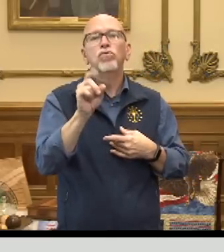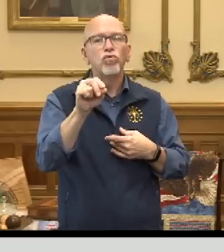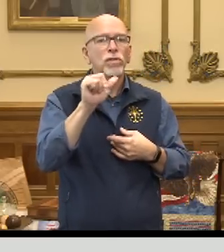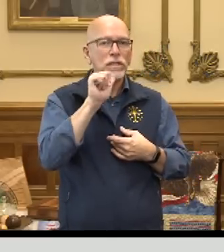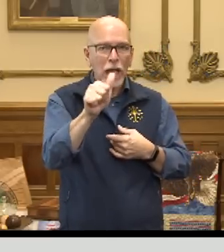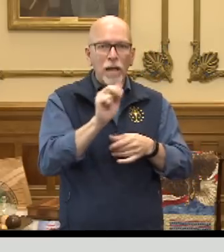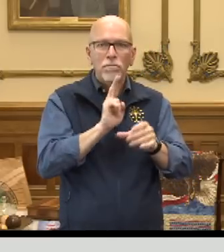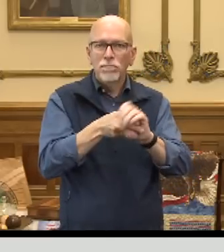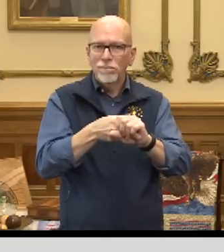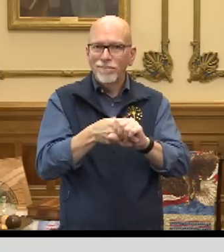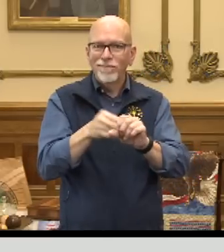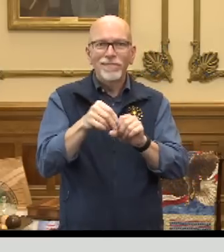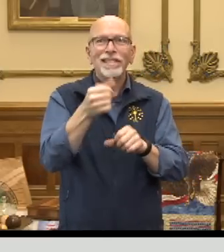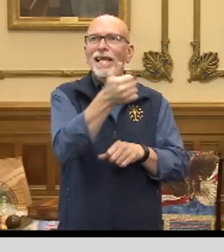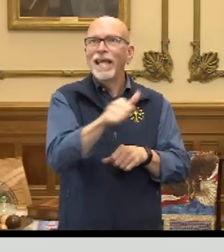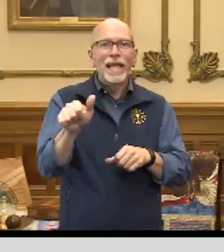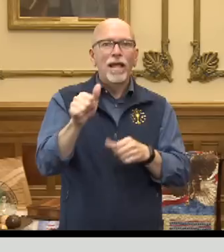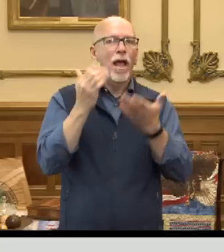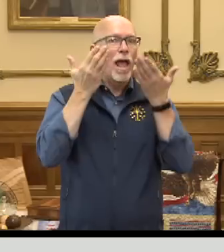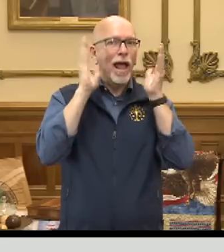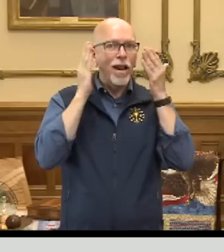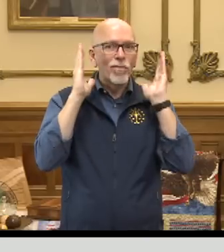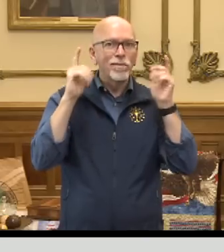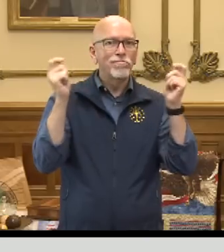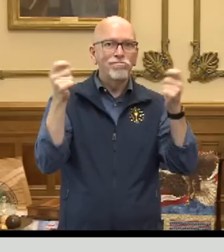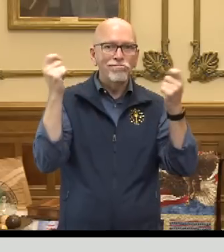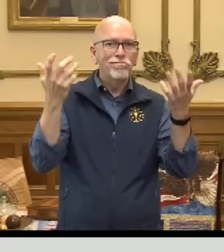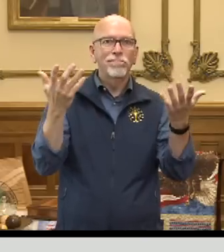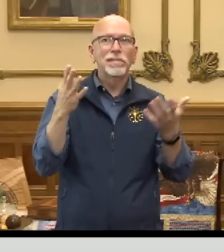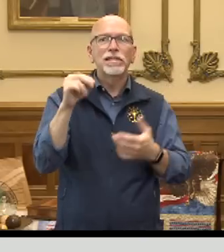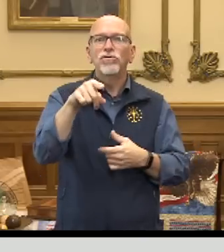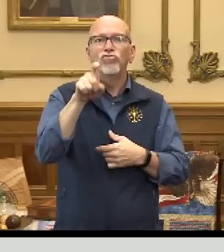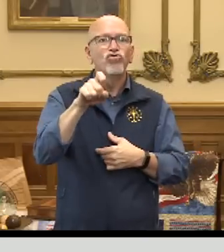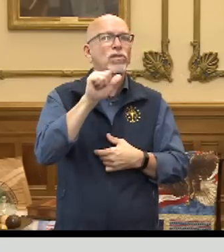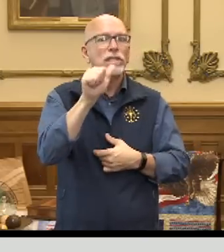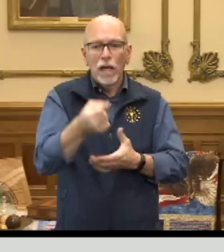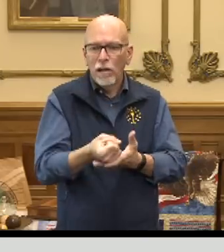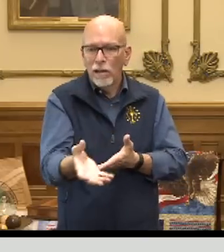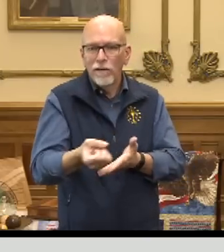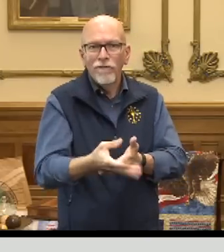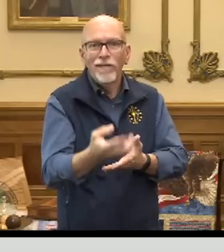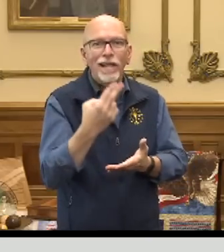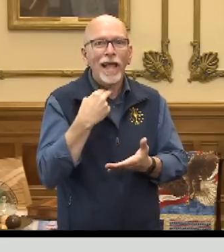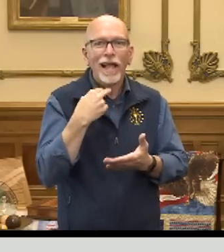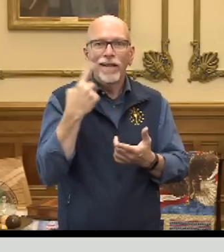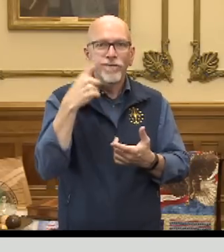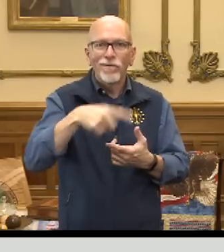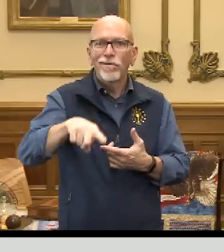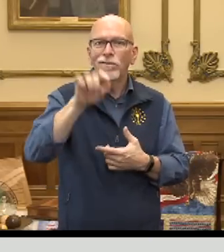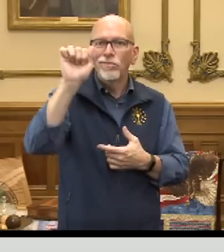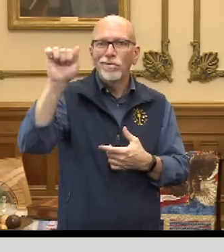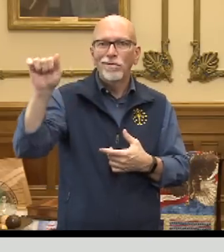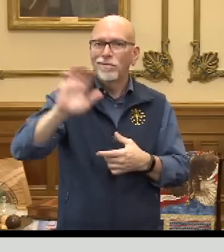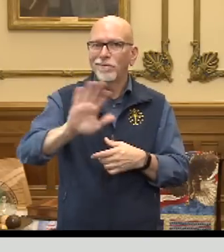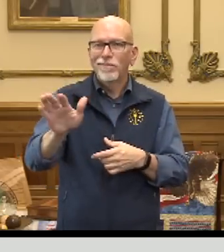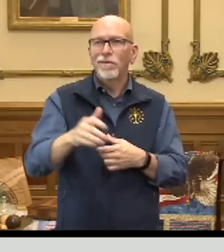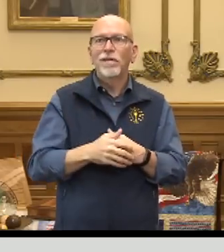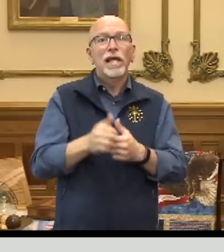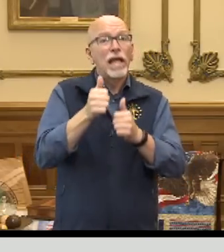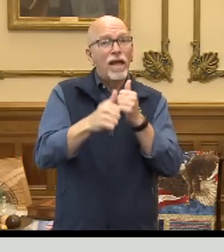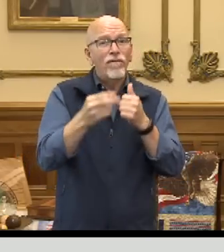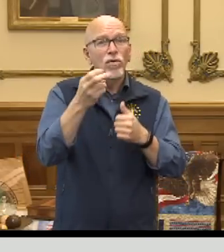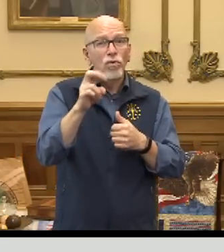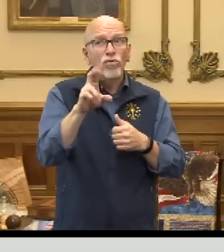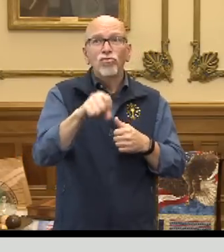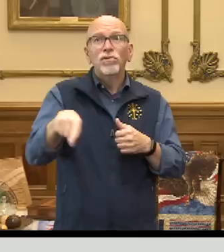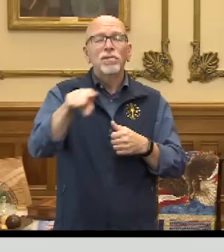participate in any Halloween festivities, and you should not give out candy to trick-or-treaters. Every Hoosier